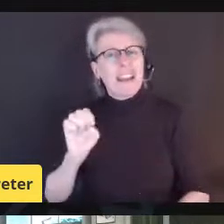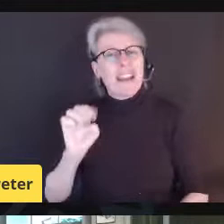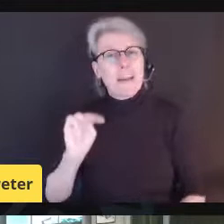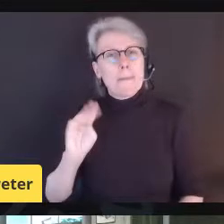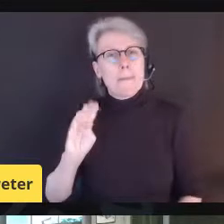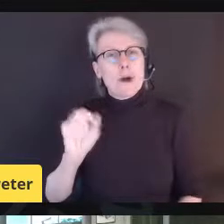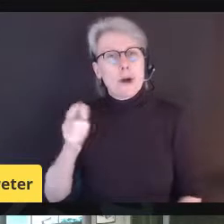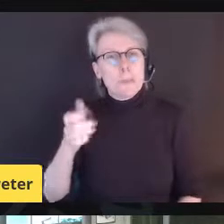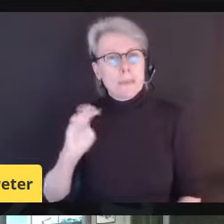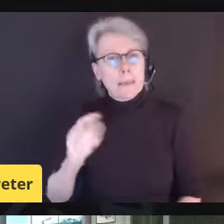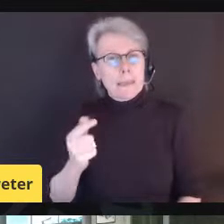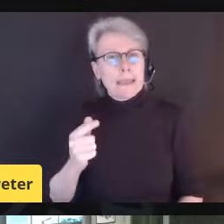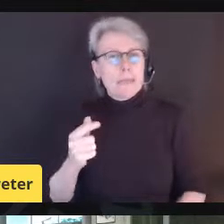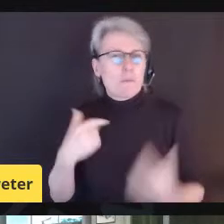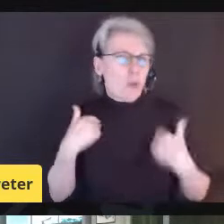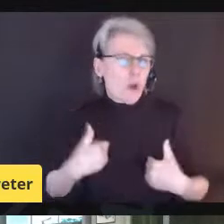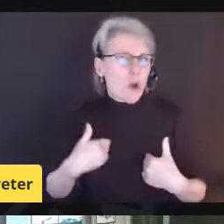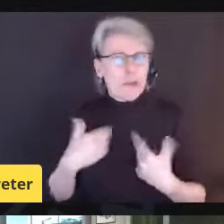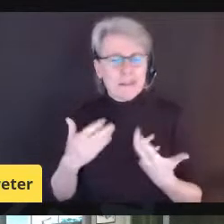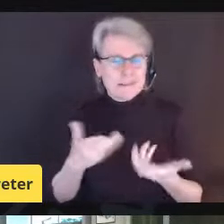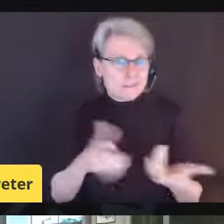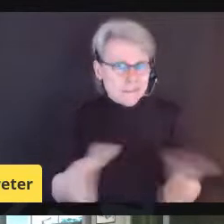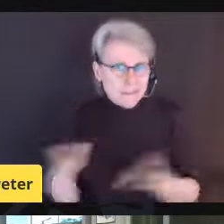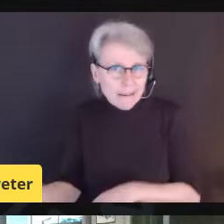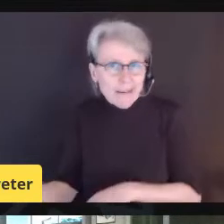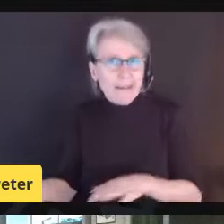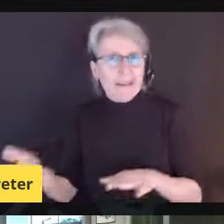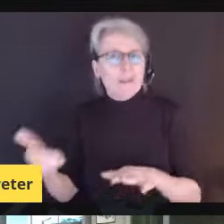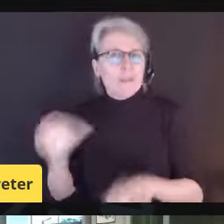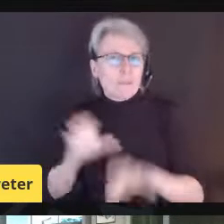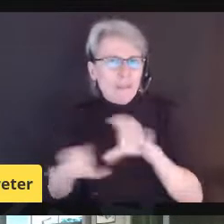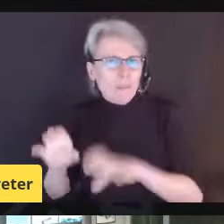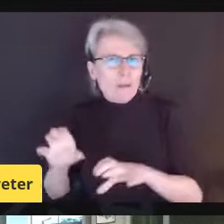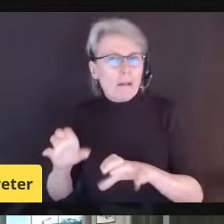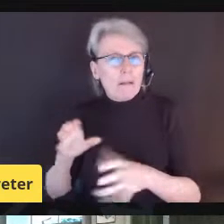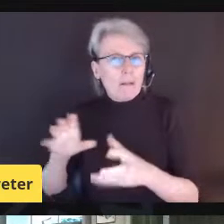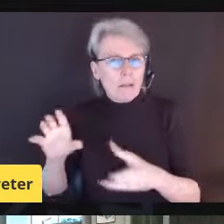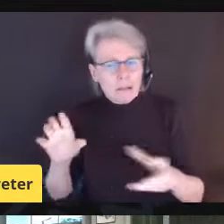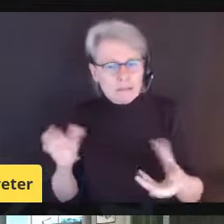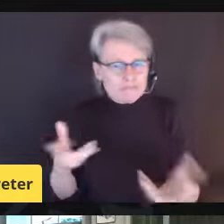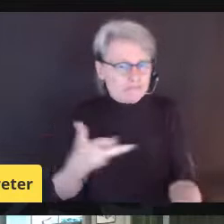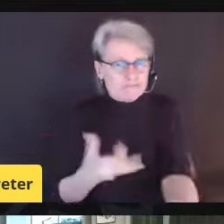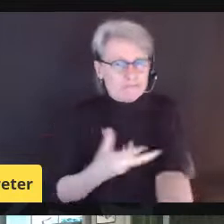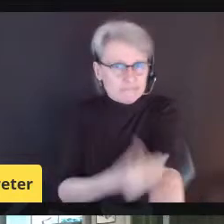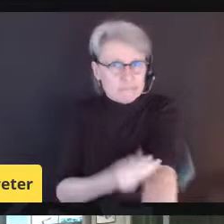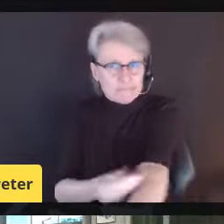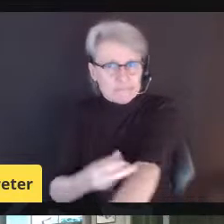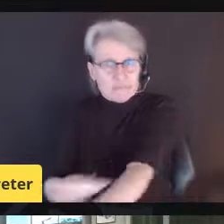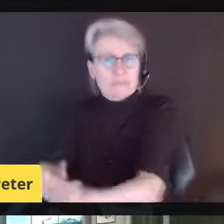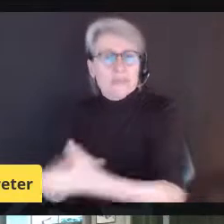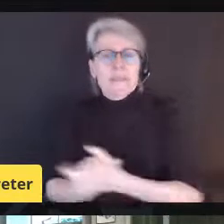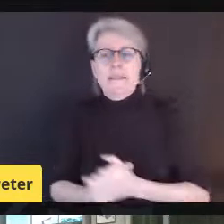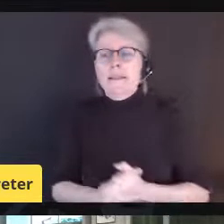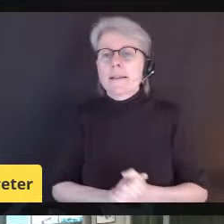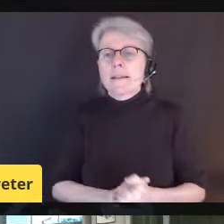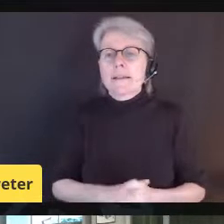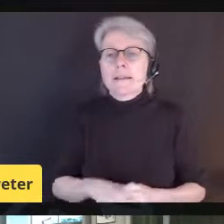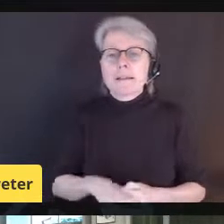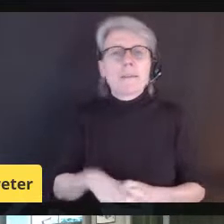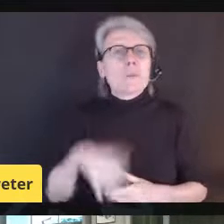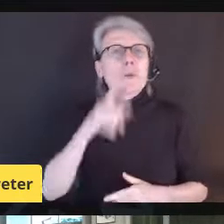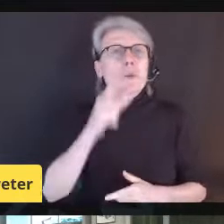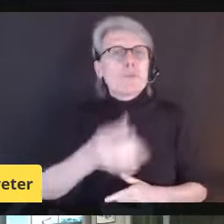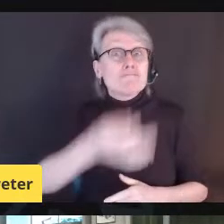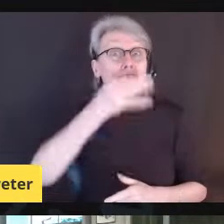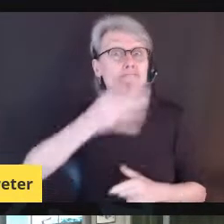department, but I couldn't do that job. And the magicians like Athena who